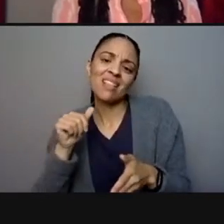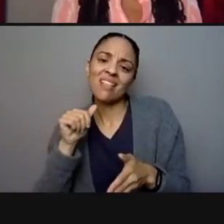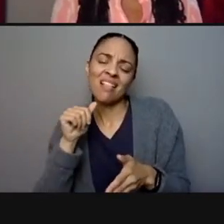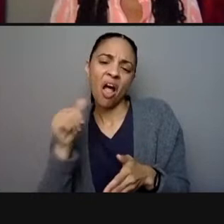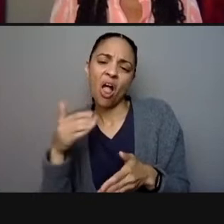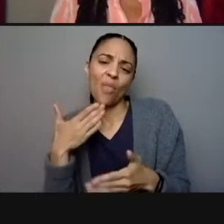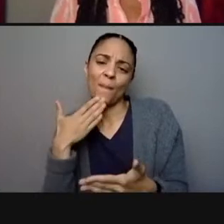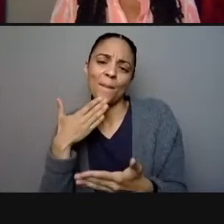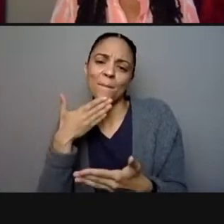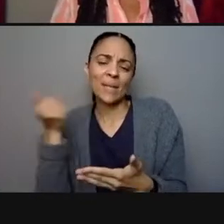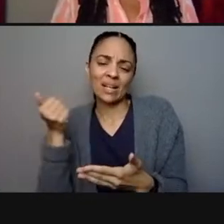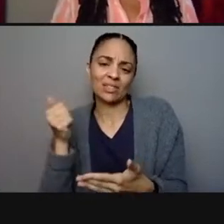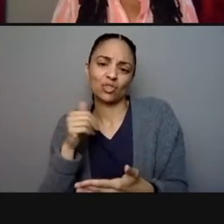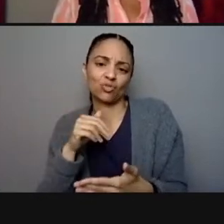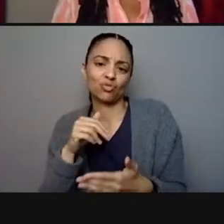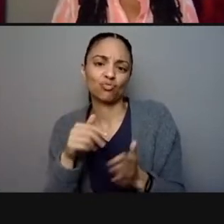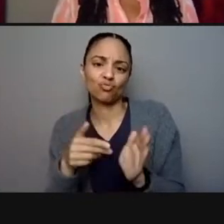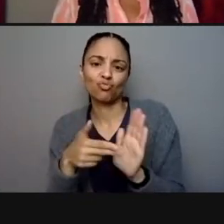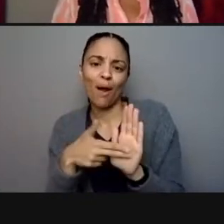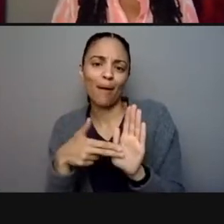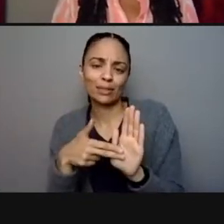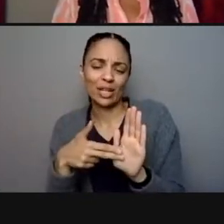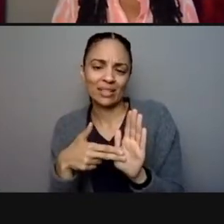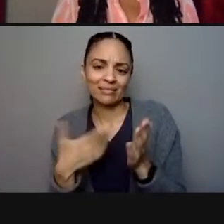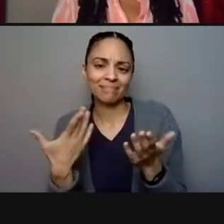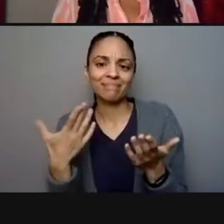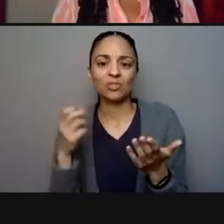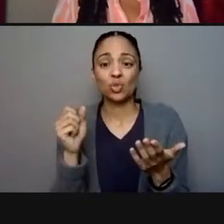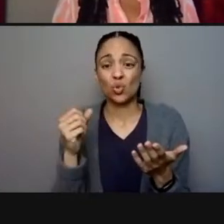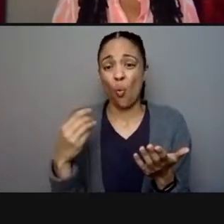when church didn't mean